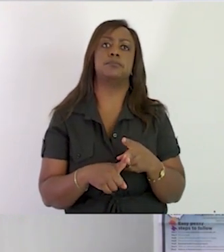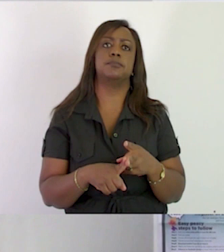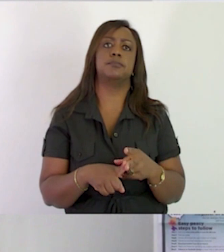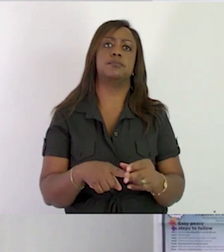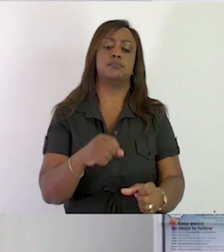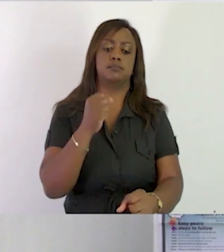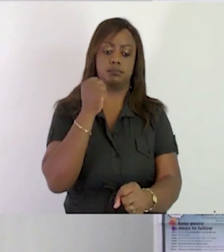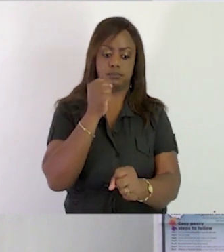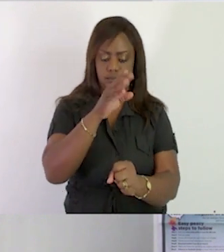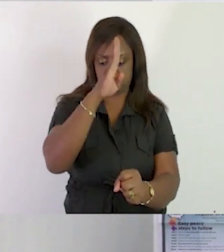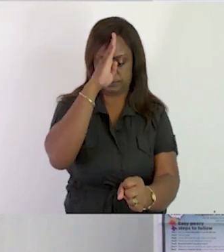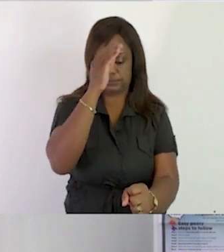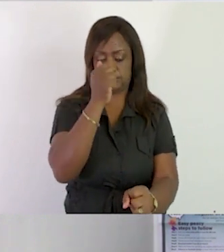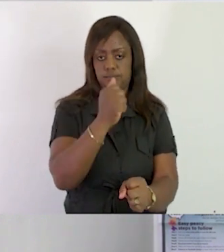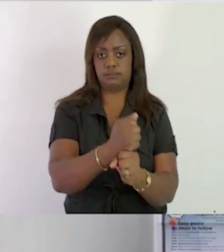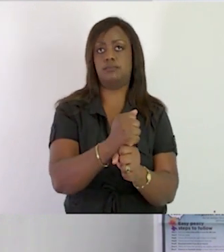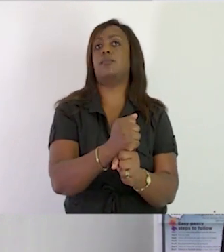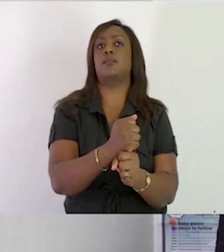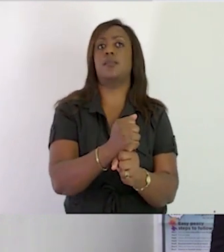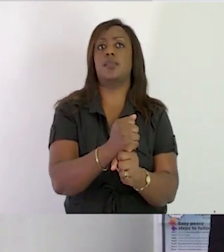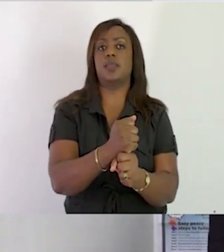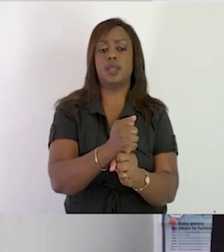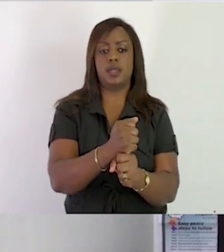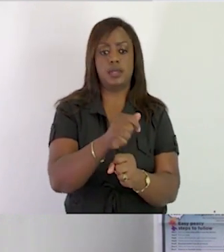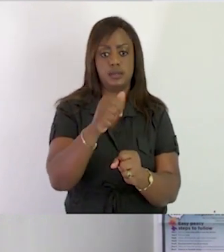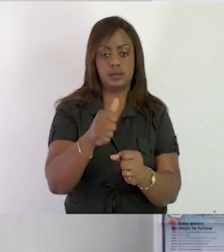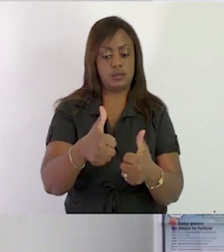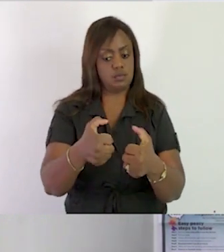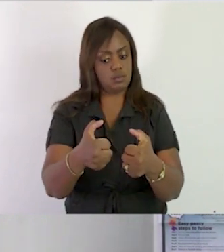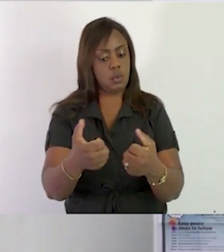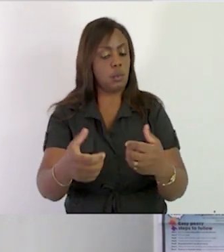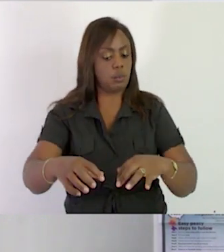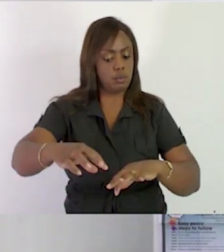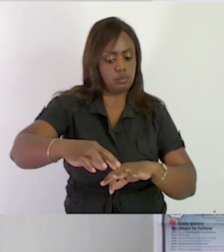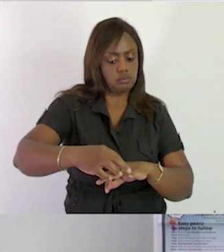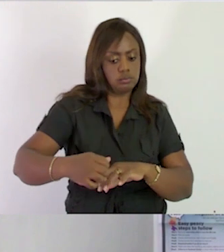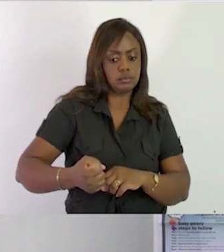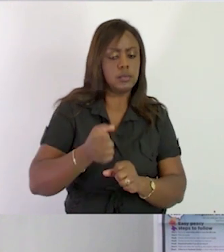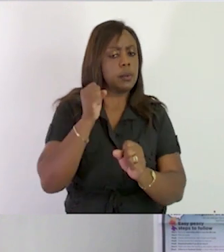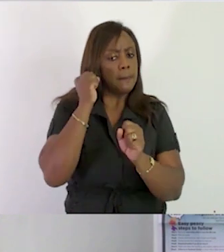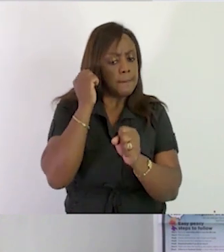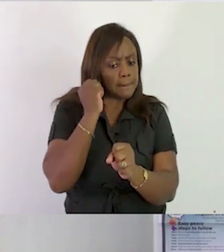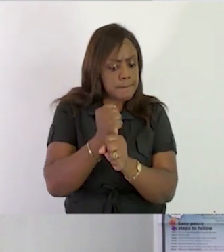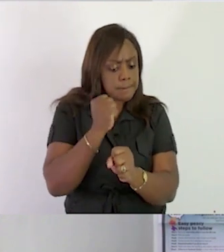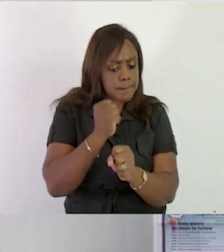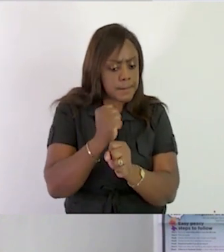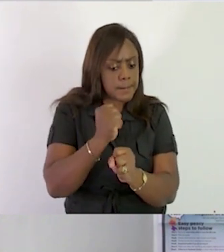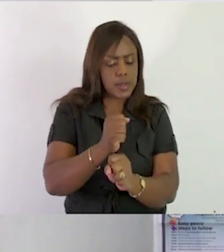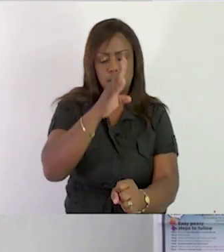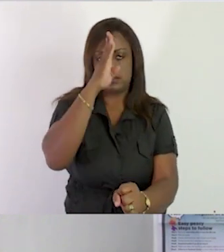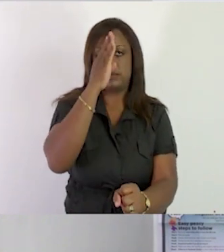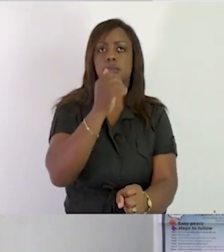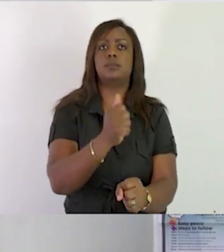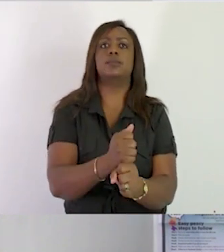is faithfulness. You must be faithful to one trustable partner. In this method of